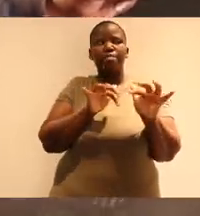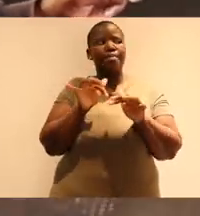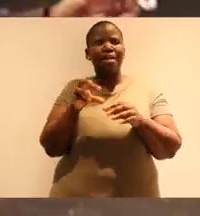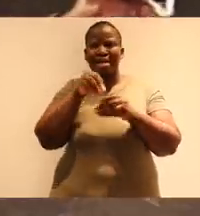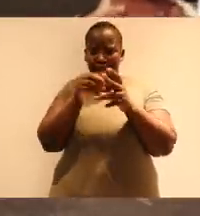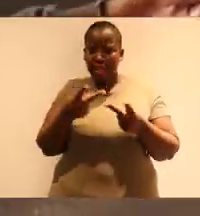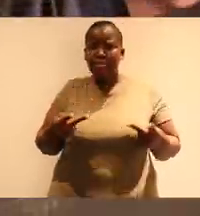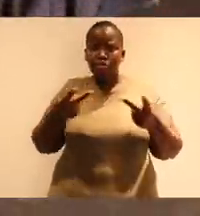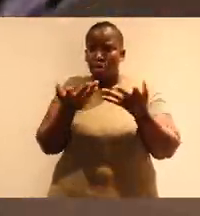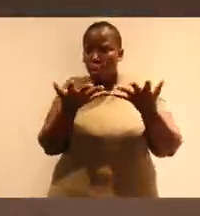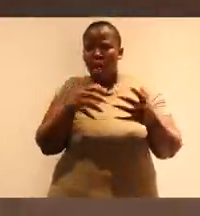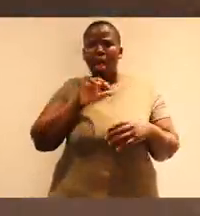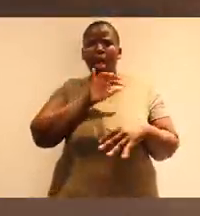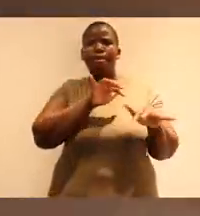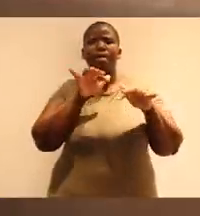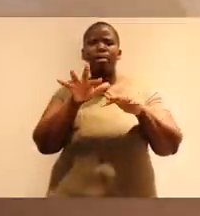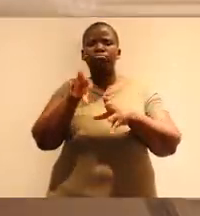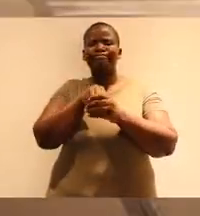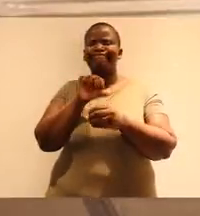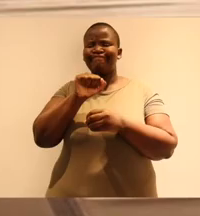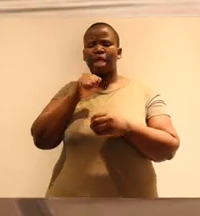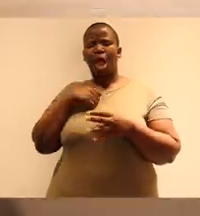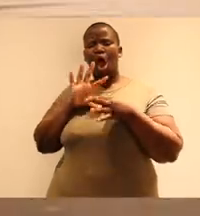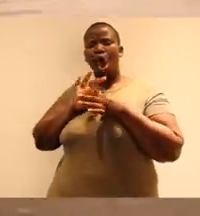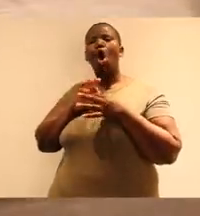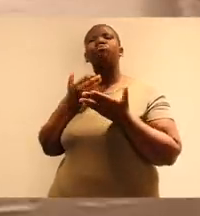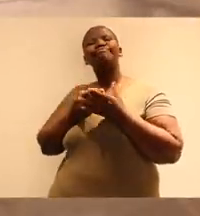spaces whereby people reside in their home spaces.